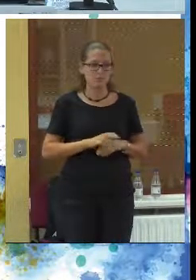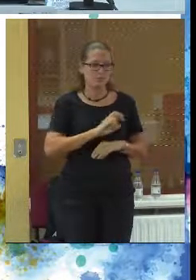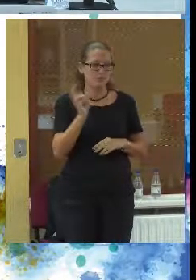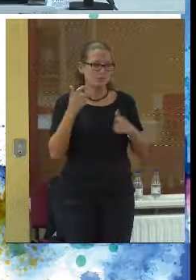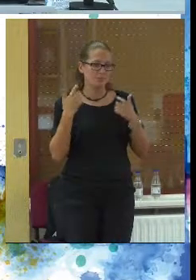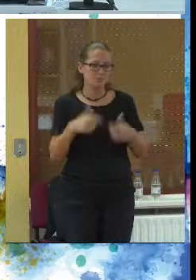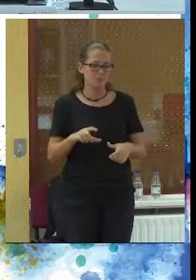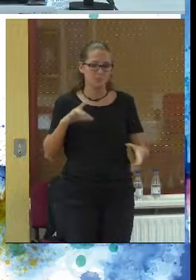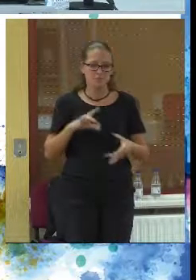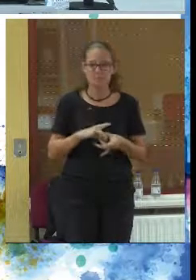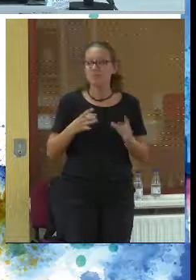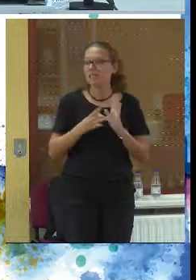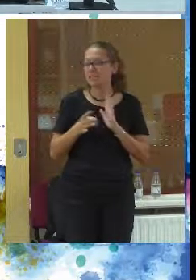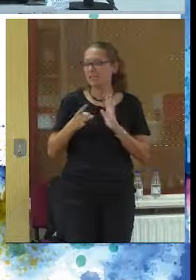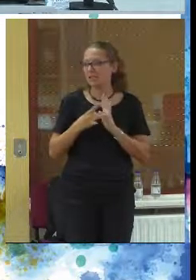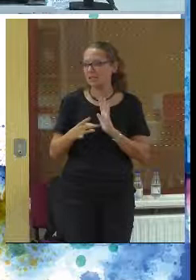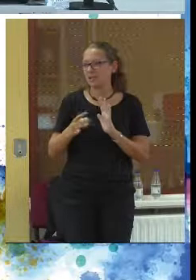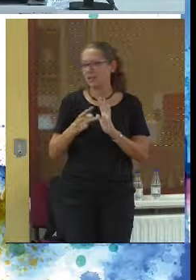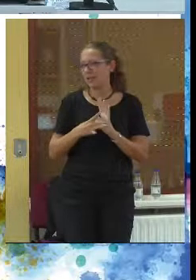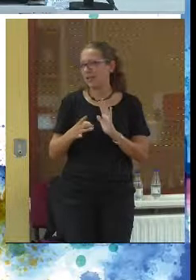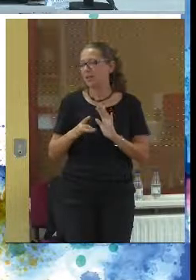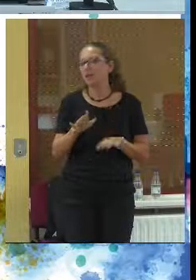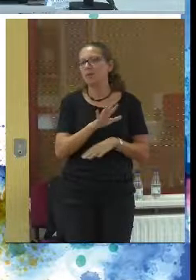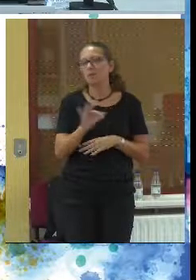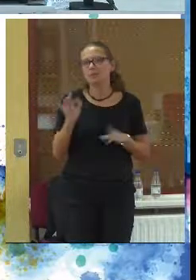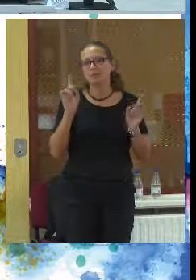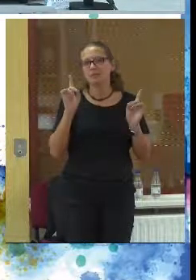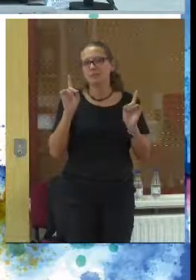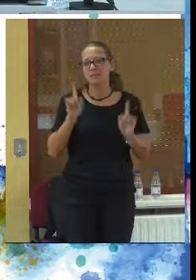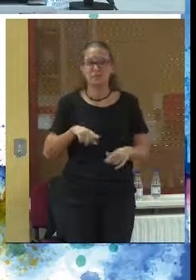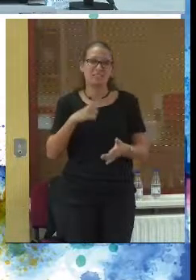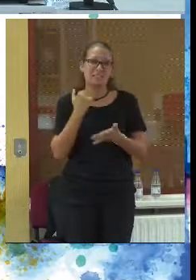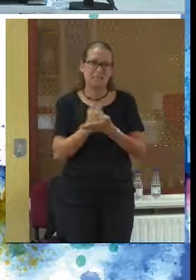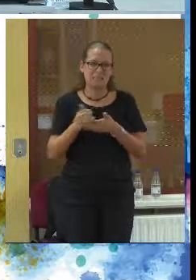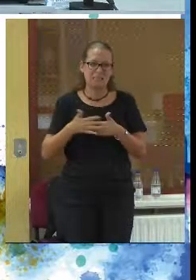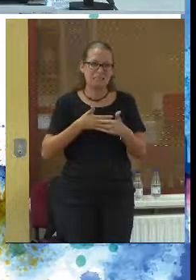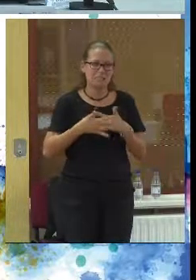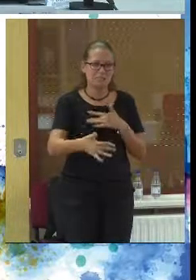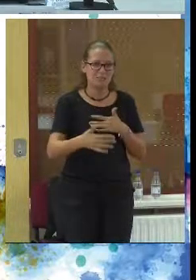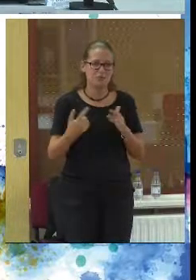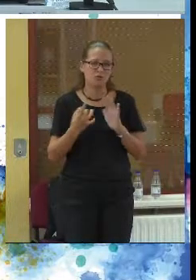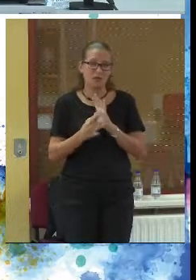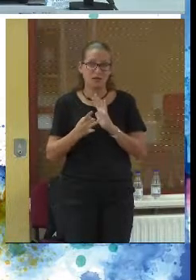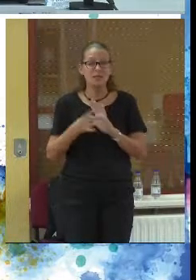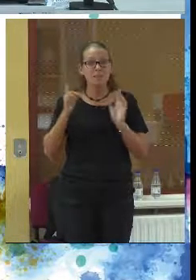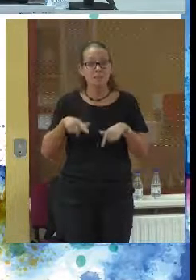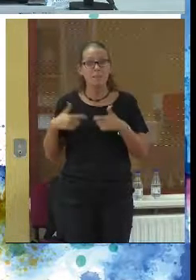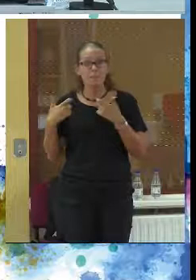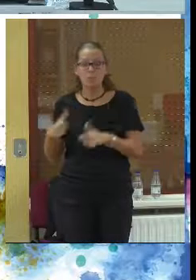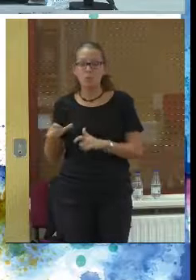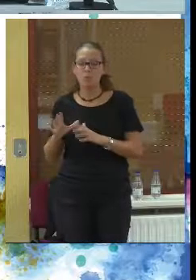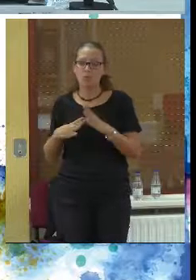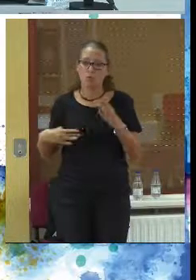is related with quality, both with documentation quality and registers. It's got